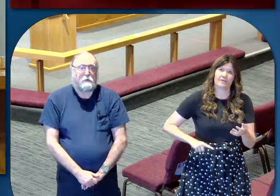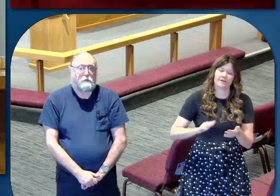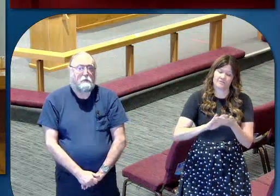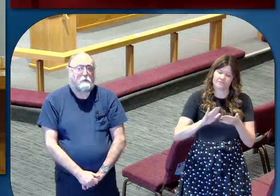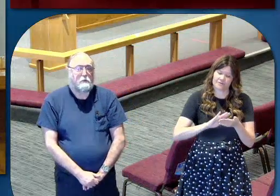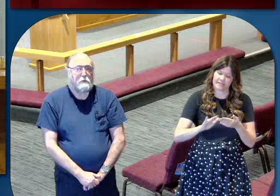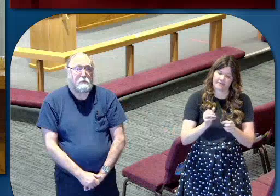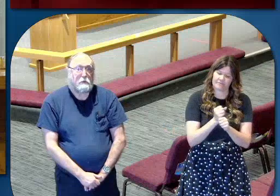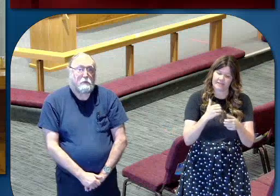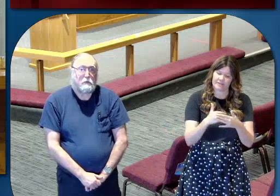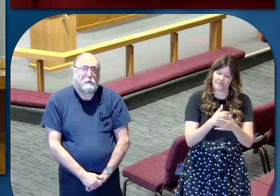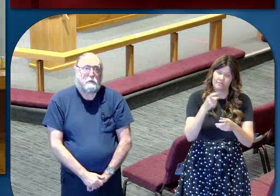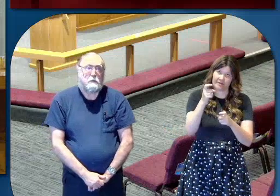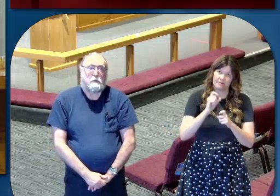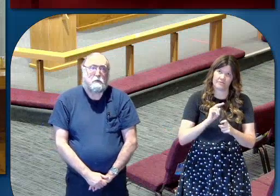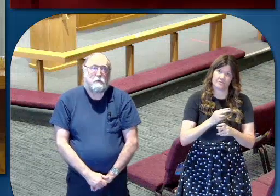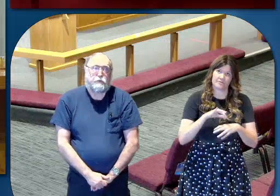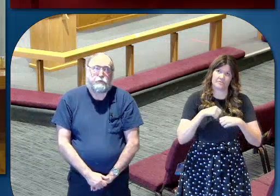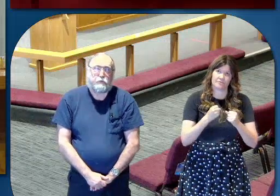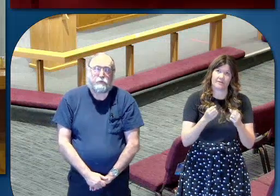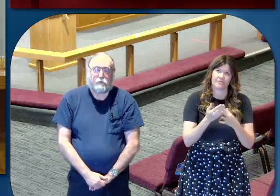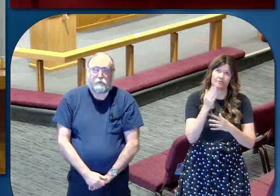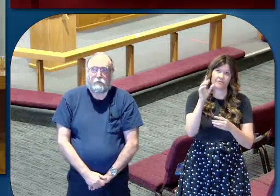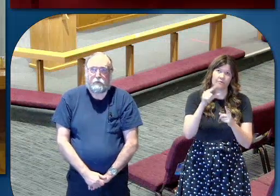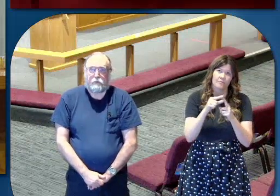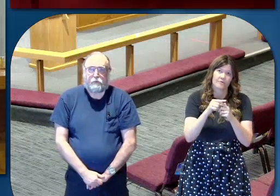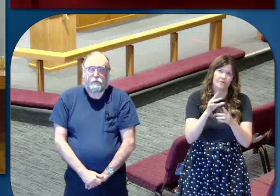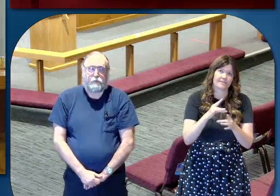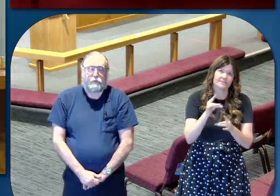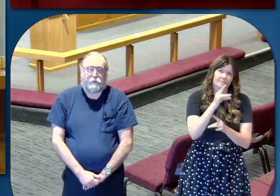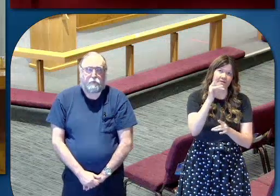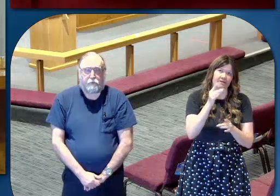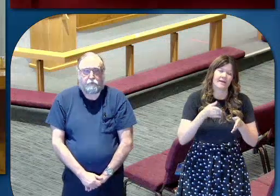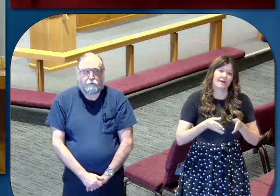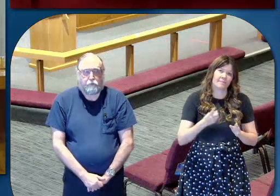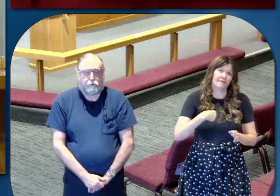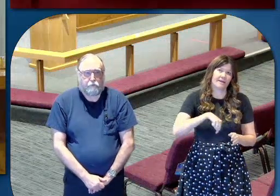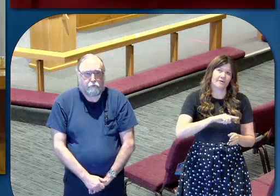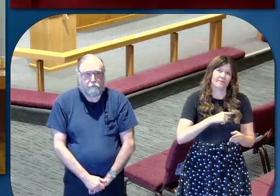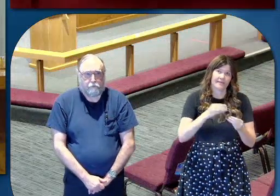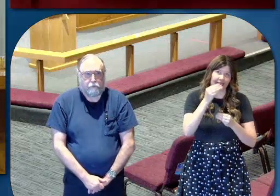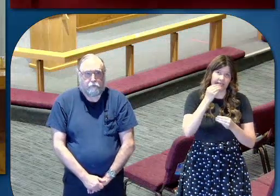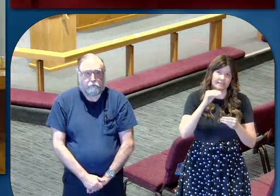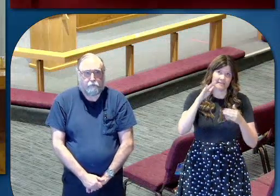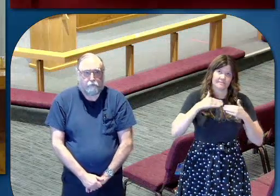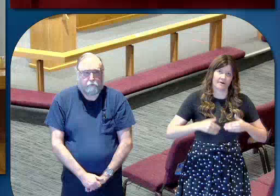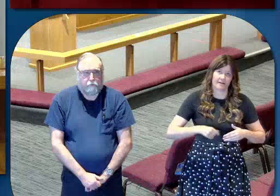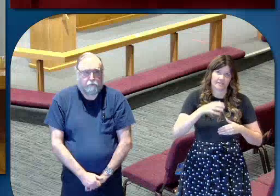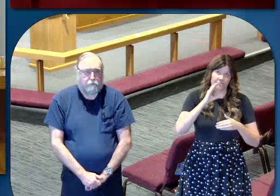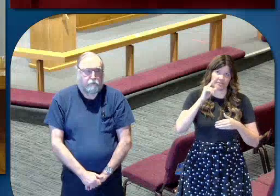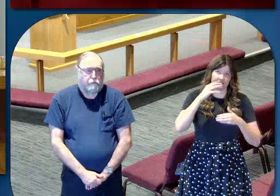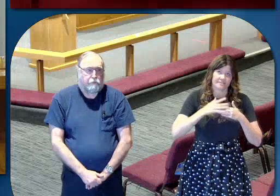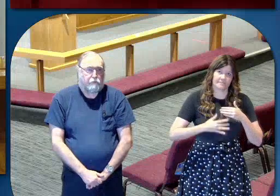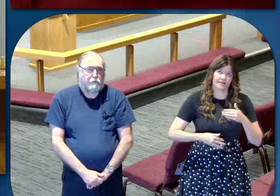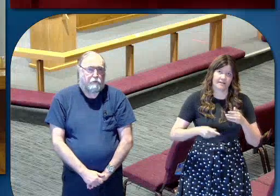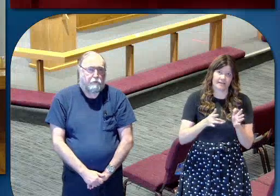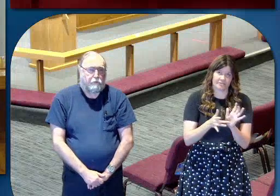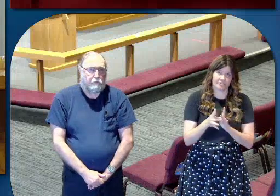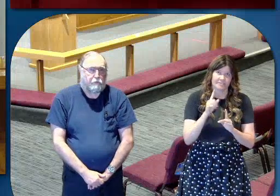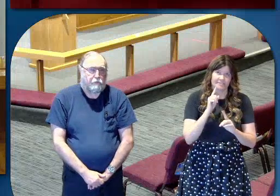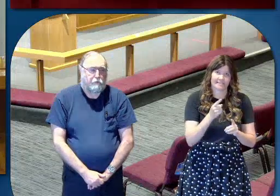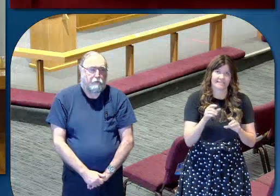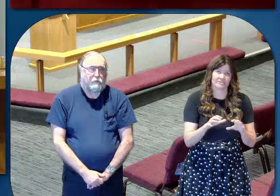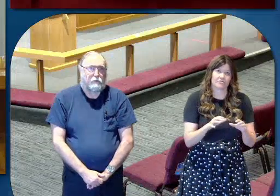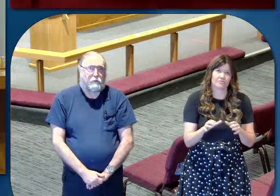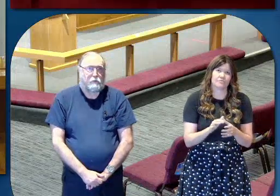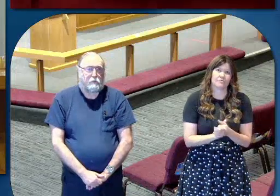us with your word and your Spirit. Grant us faithfully to eat his body and drink his blood as he bids us do in his own testament.